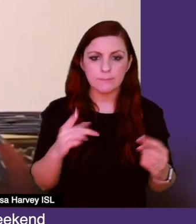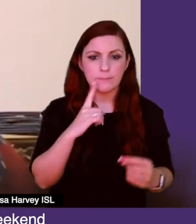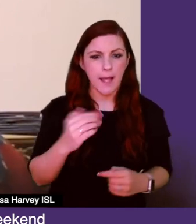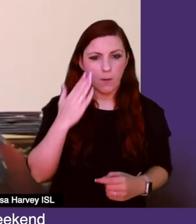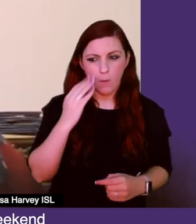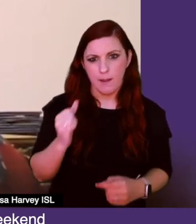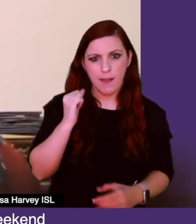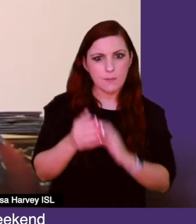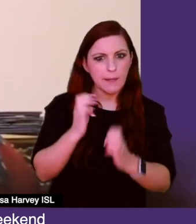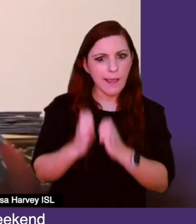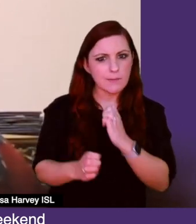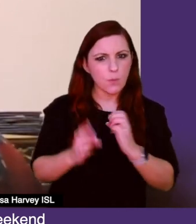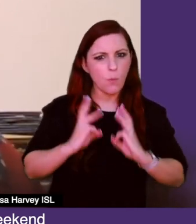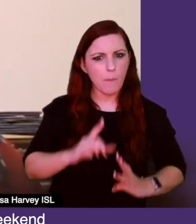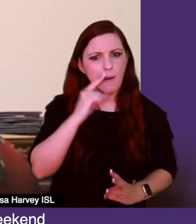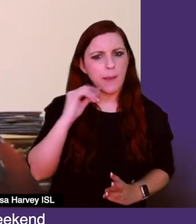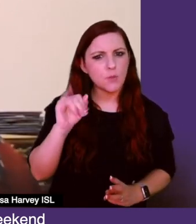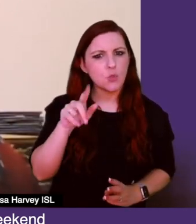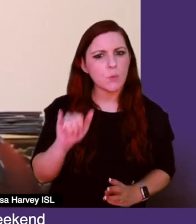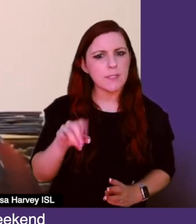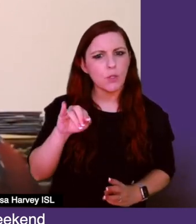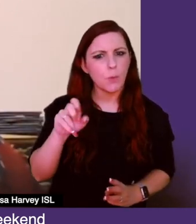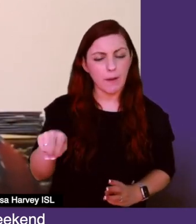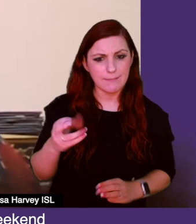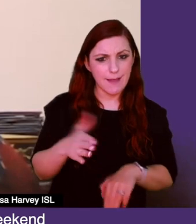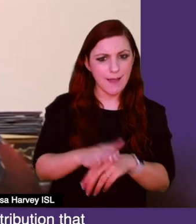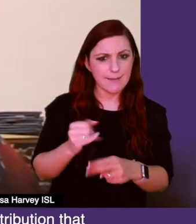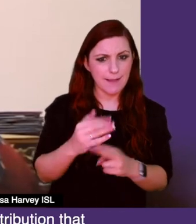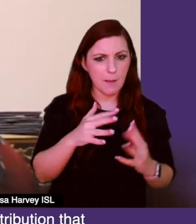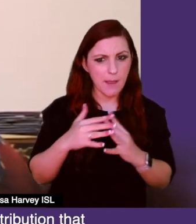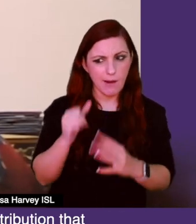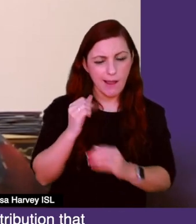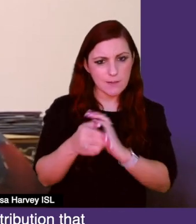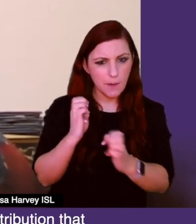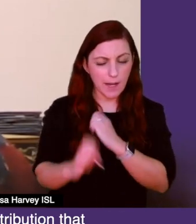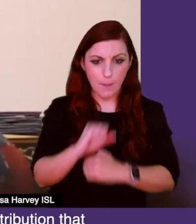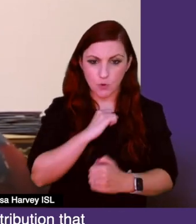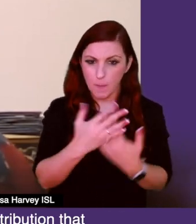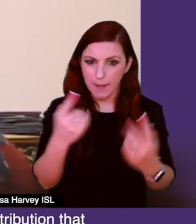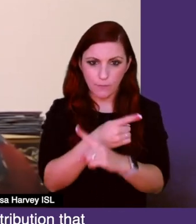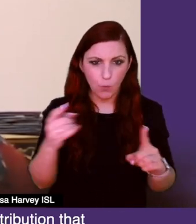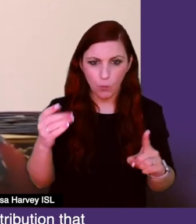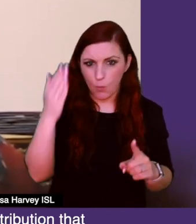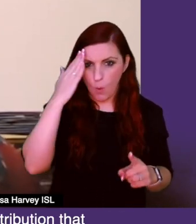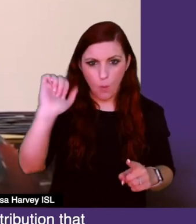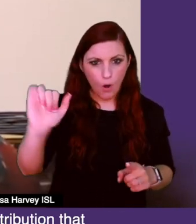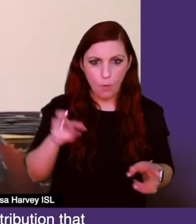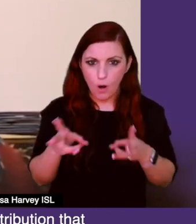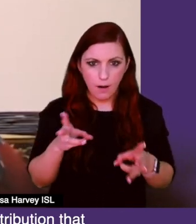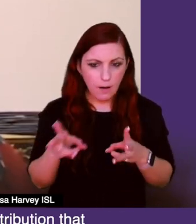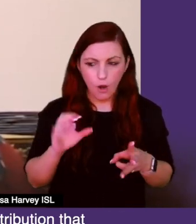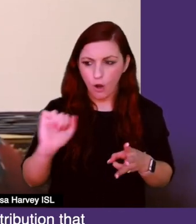dear Judy Heumann from the US over the weekend. And I'm sure many of you will be familiar with the